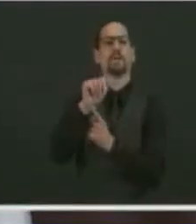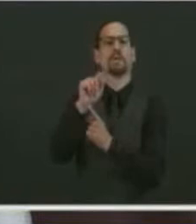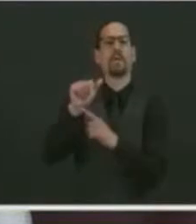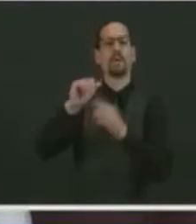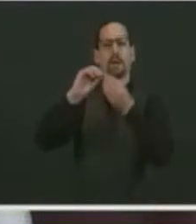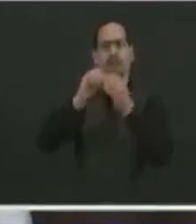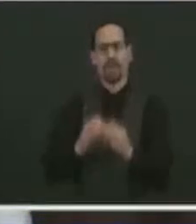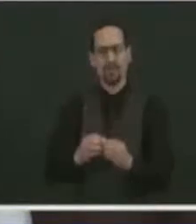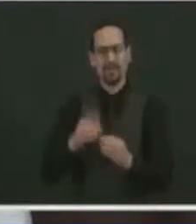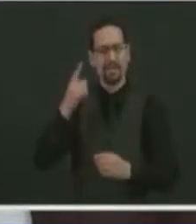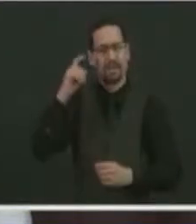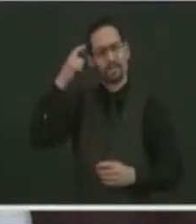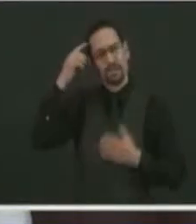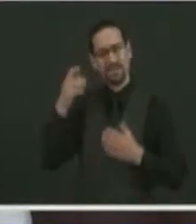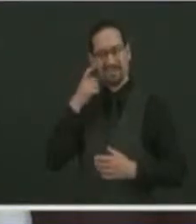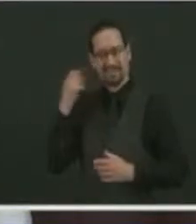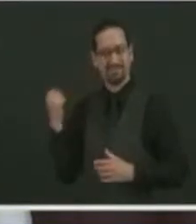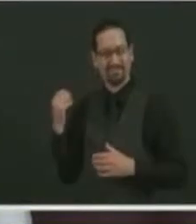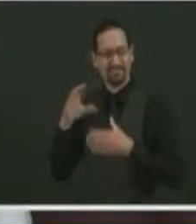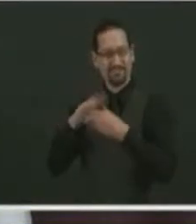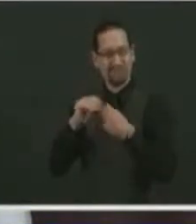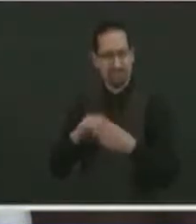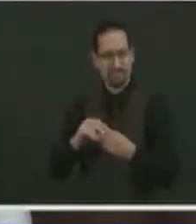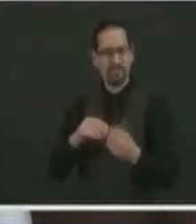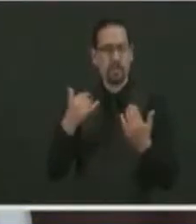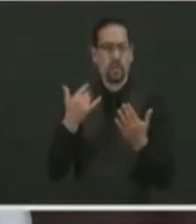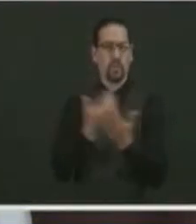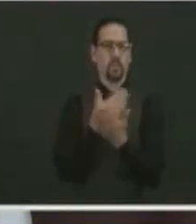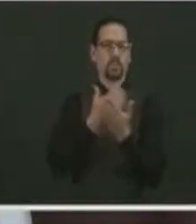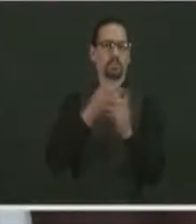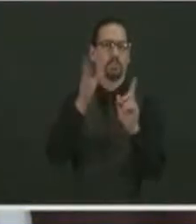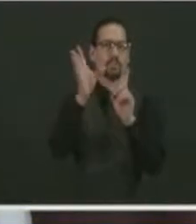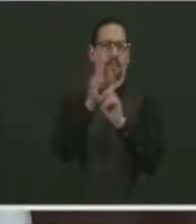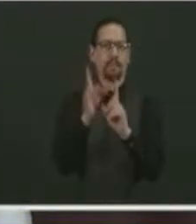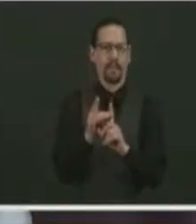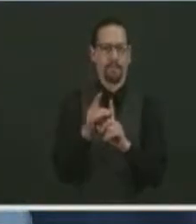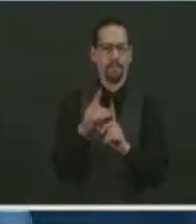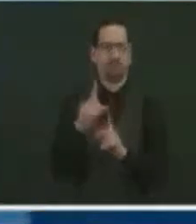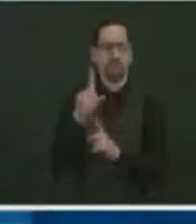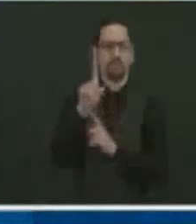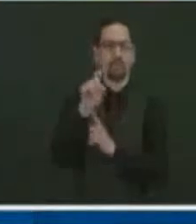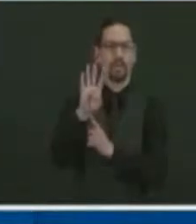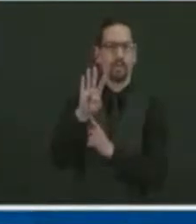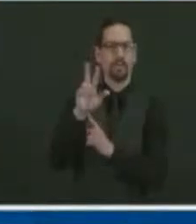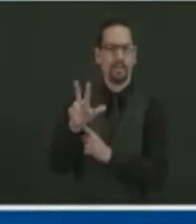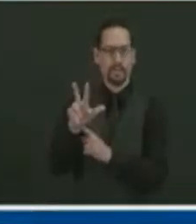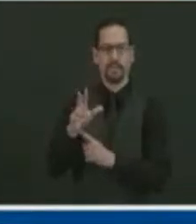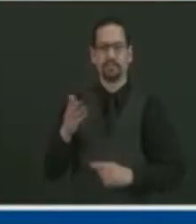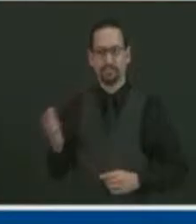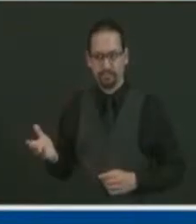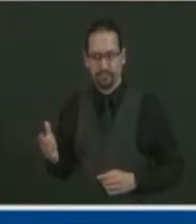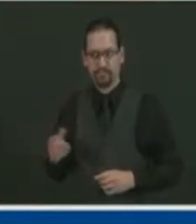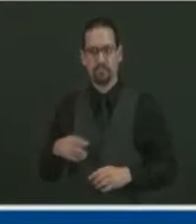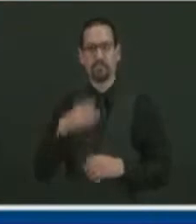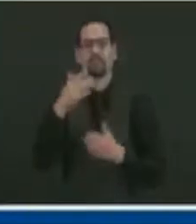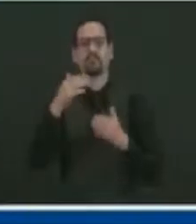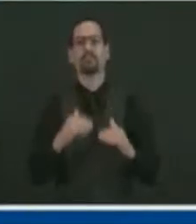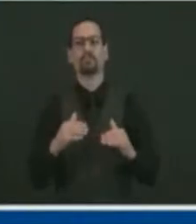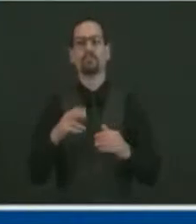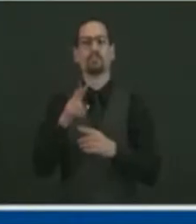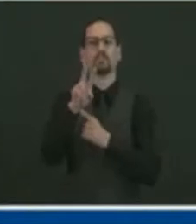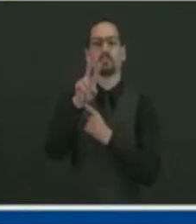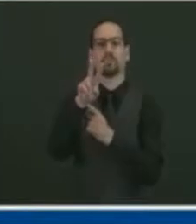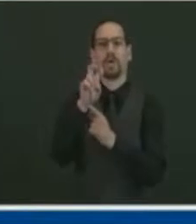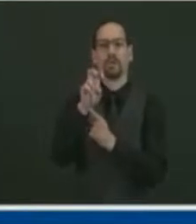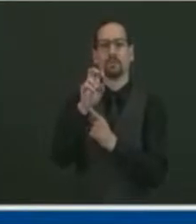have 143 new cases to announce today. We also have 218